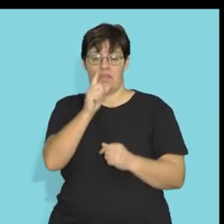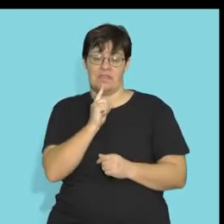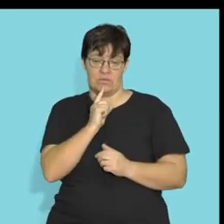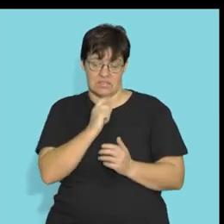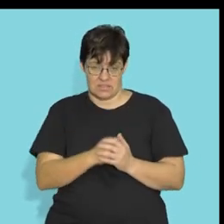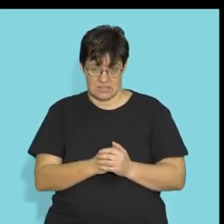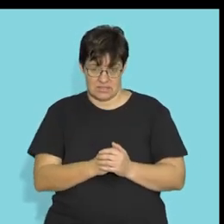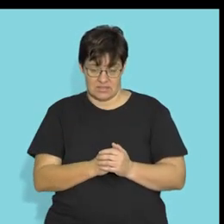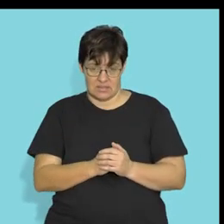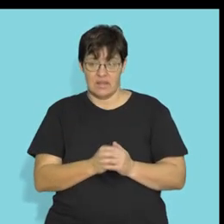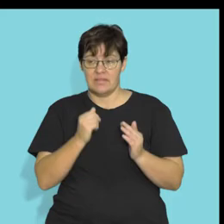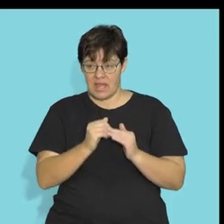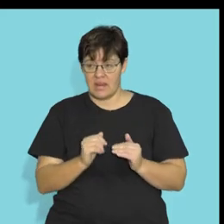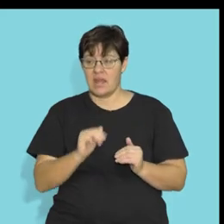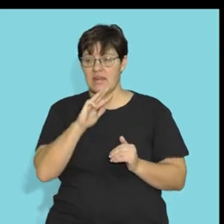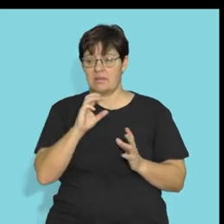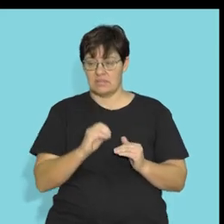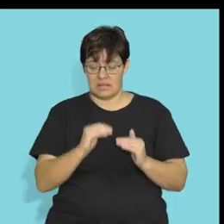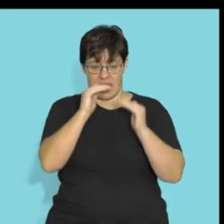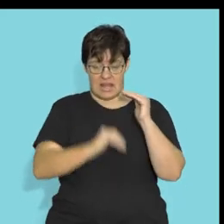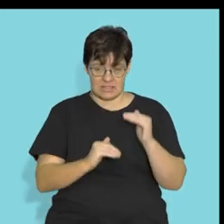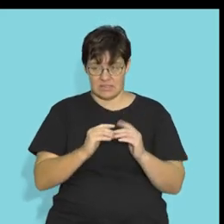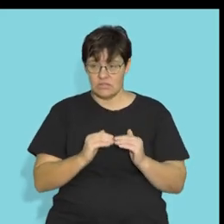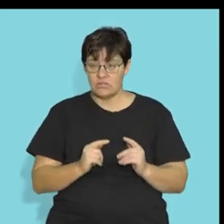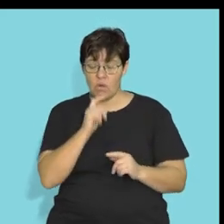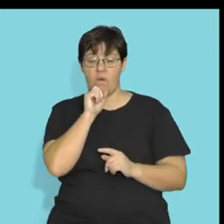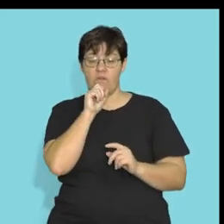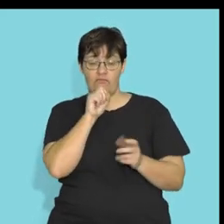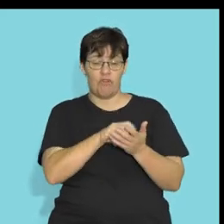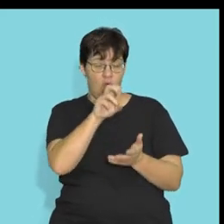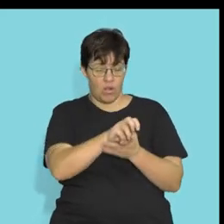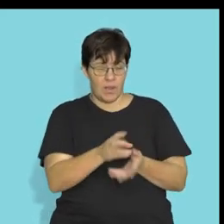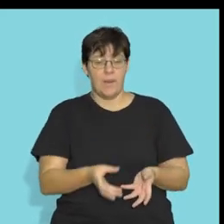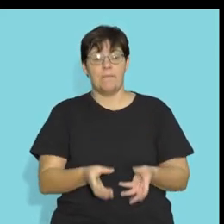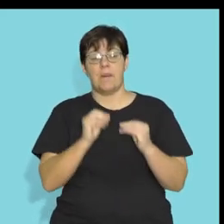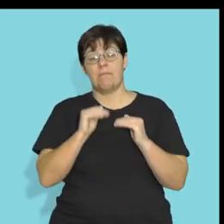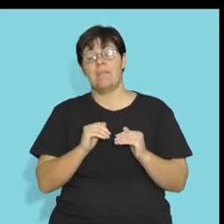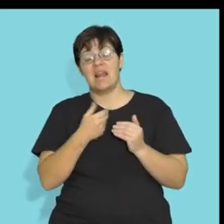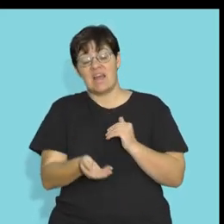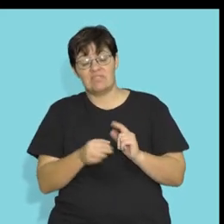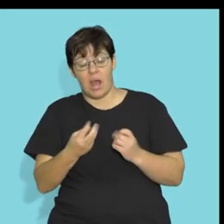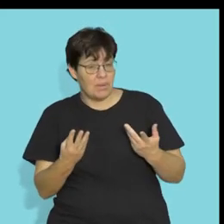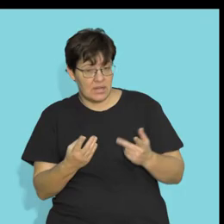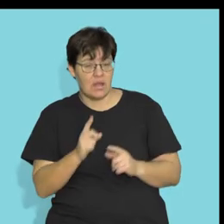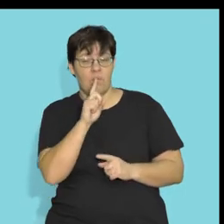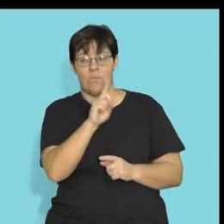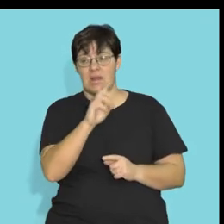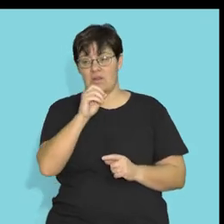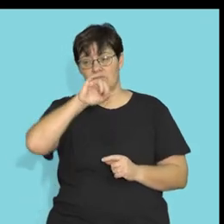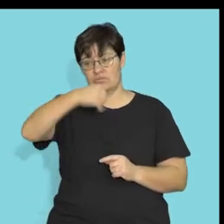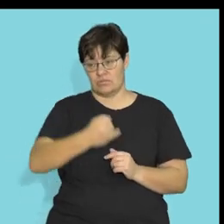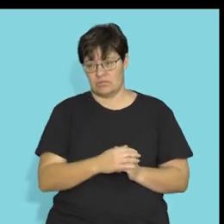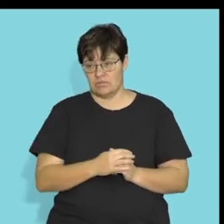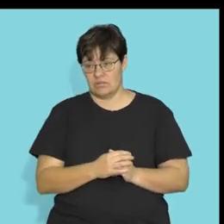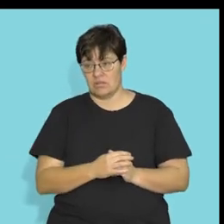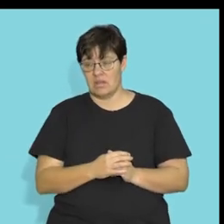turn, that decreases by 90%, and so only 100 joules are available to the next level, the